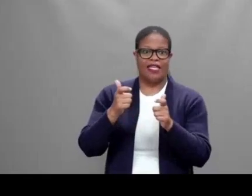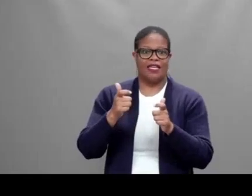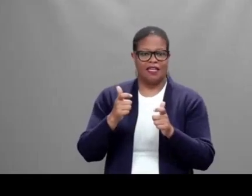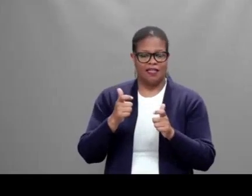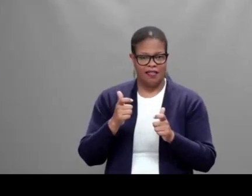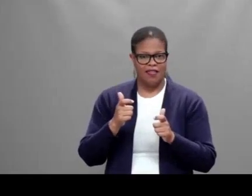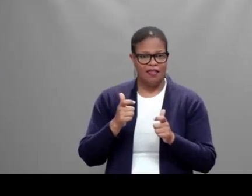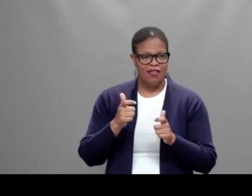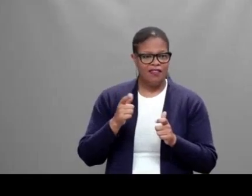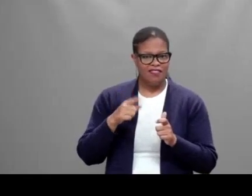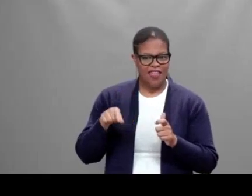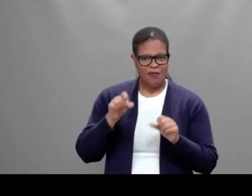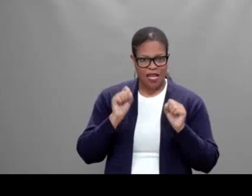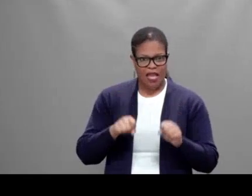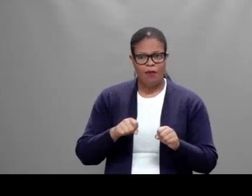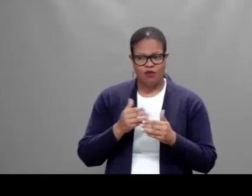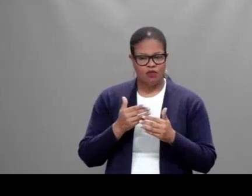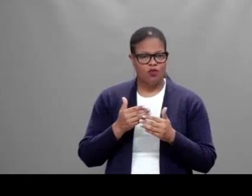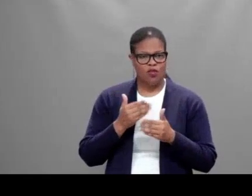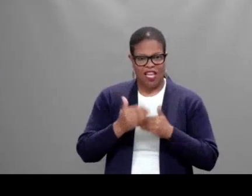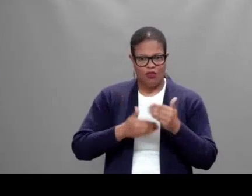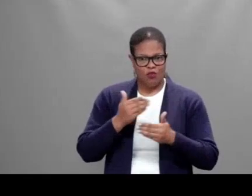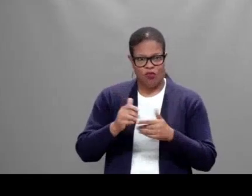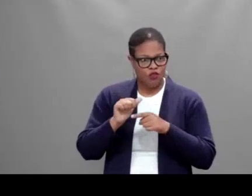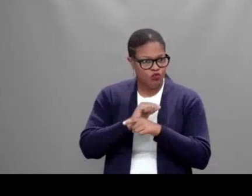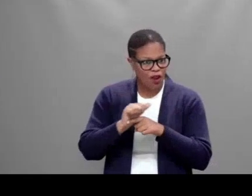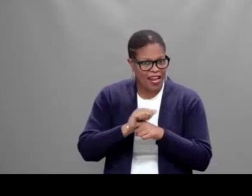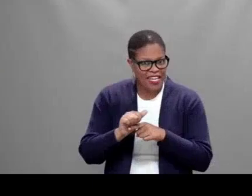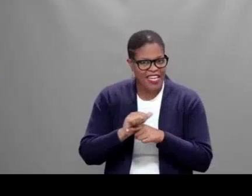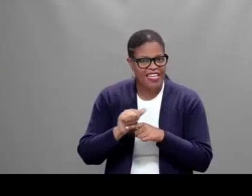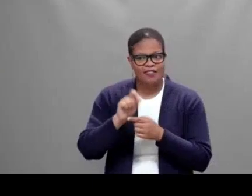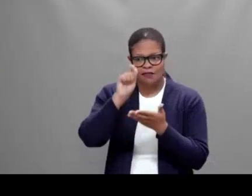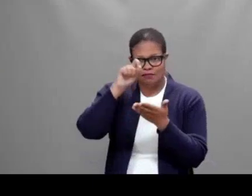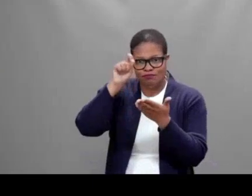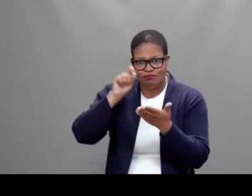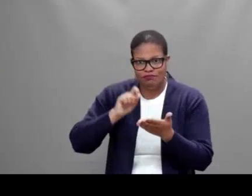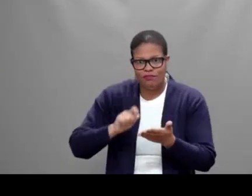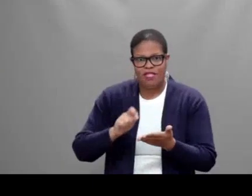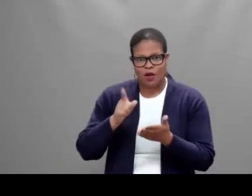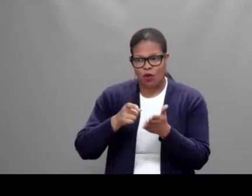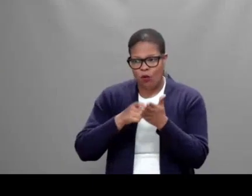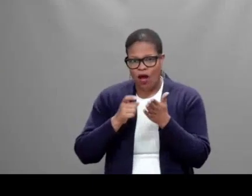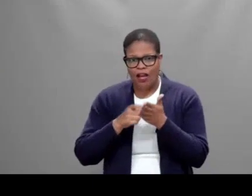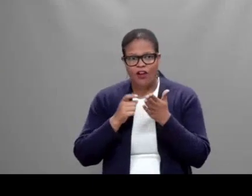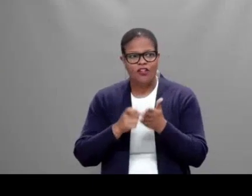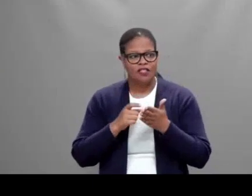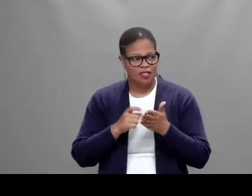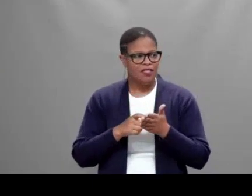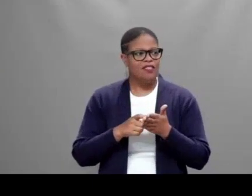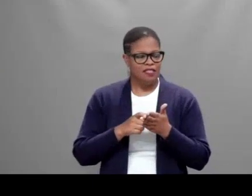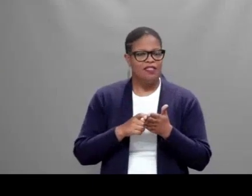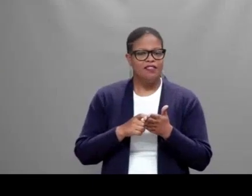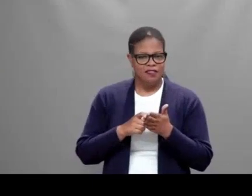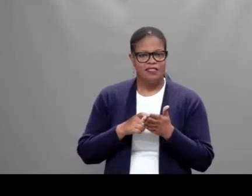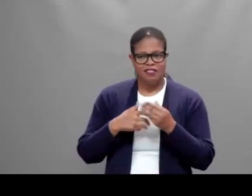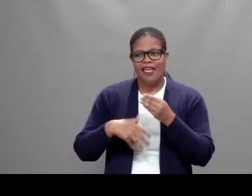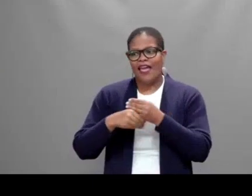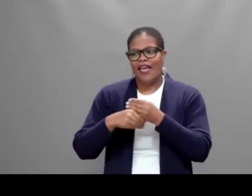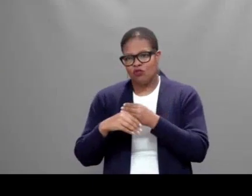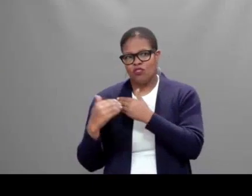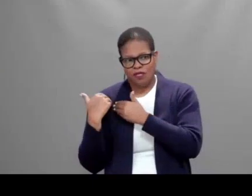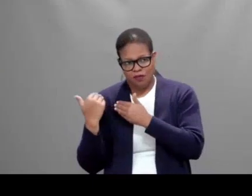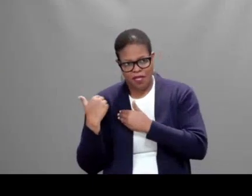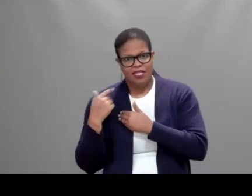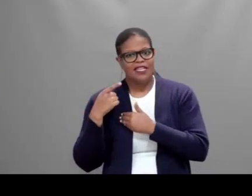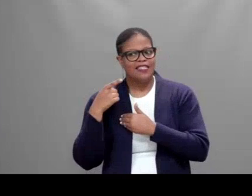they've been able to get through their trainings that are required for them to take on some of the additional responsibilities that